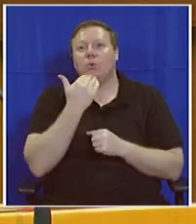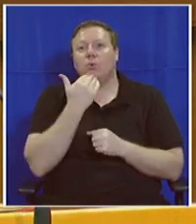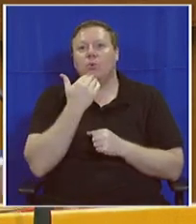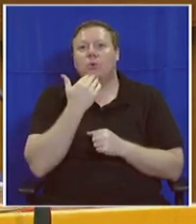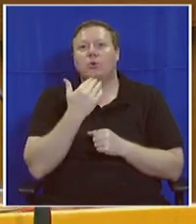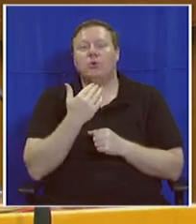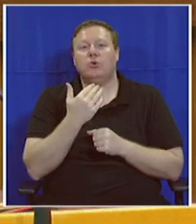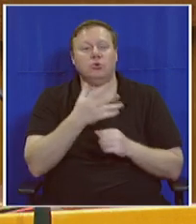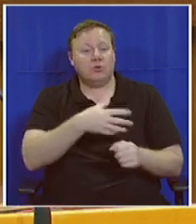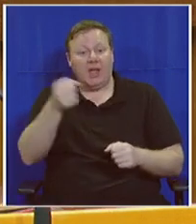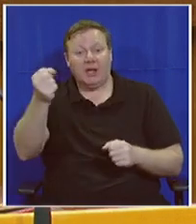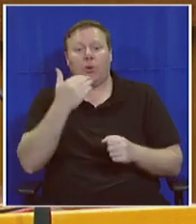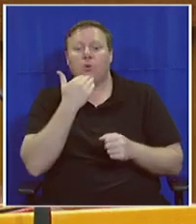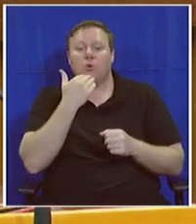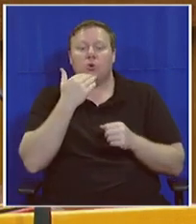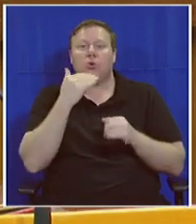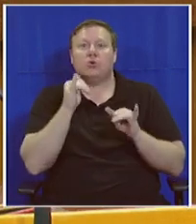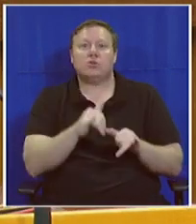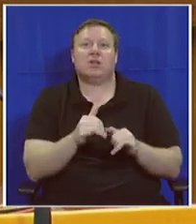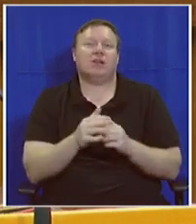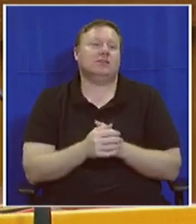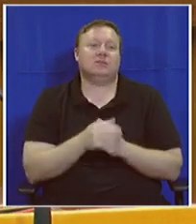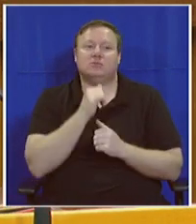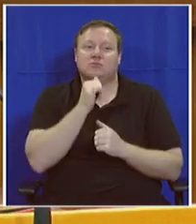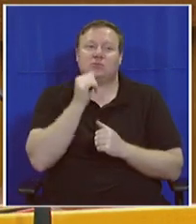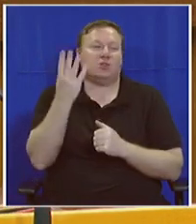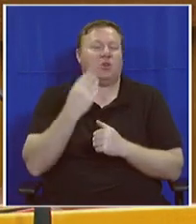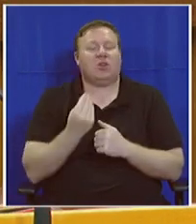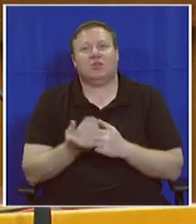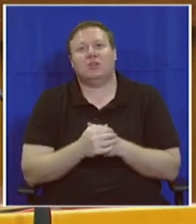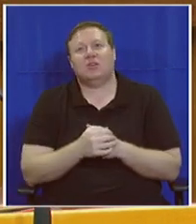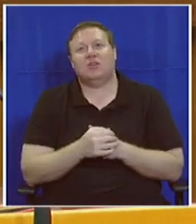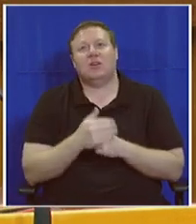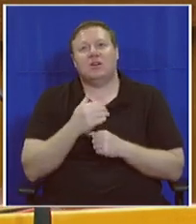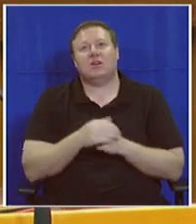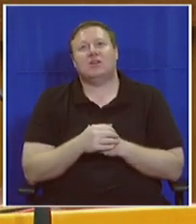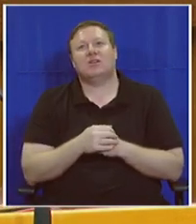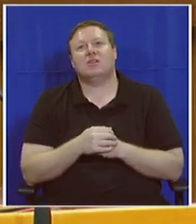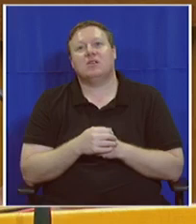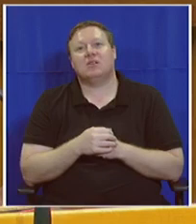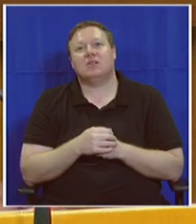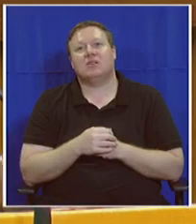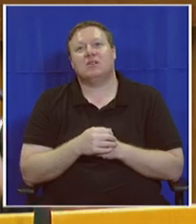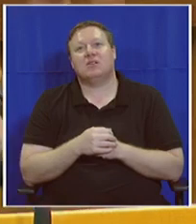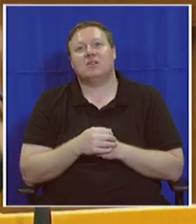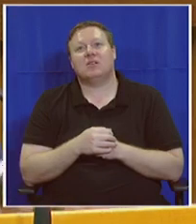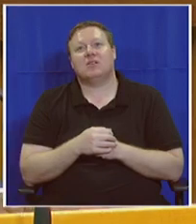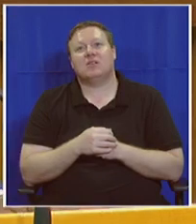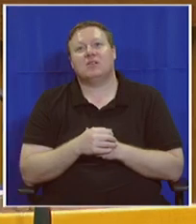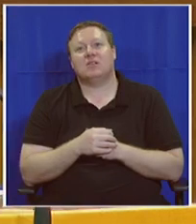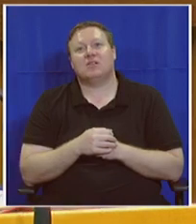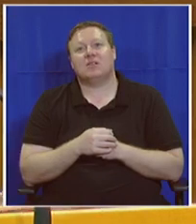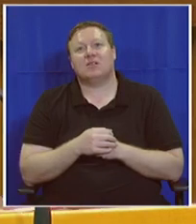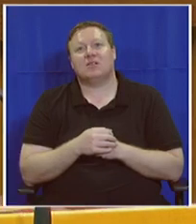behind. And one chair from that, I want to repeat this because it's one thing that keeps on shining in my face. One chair from